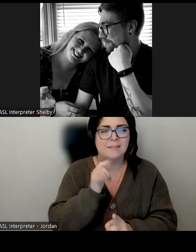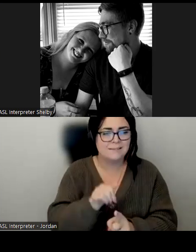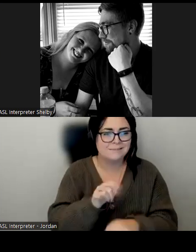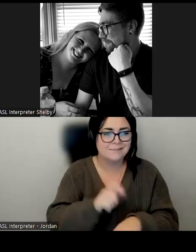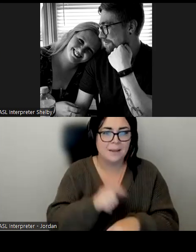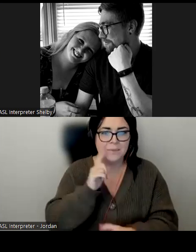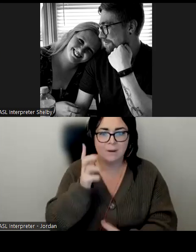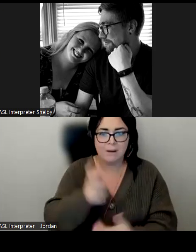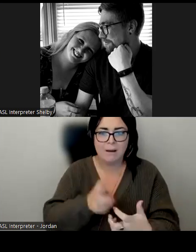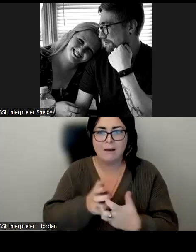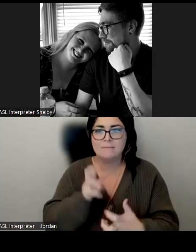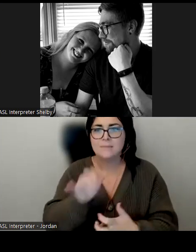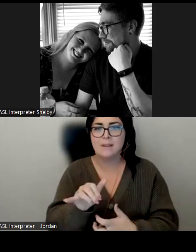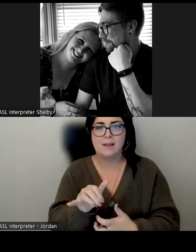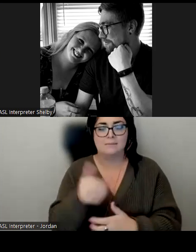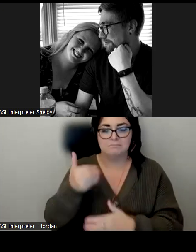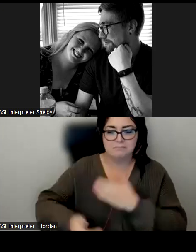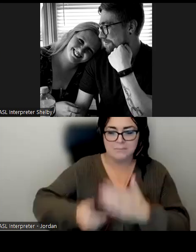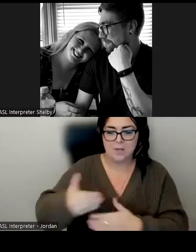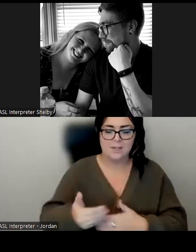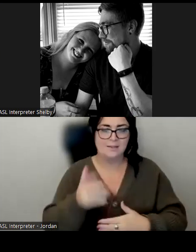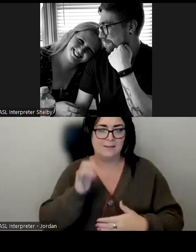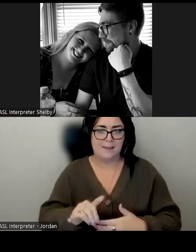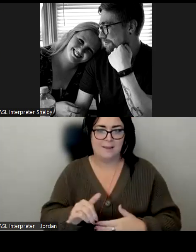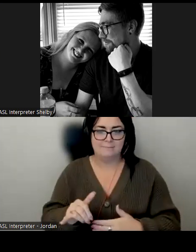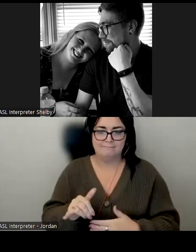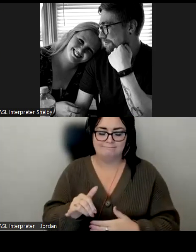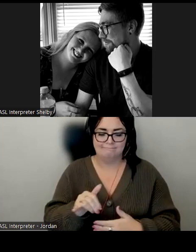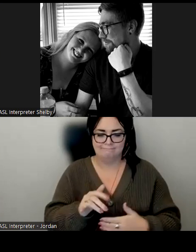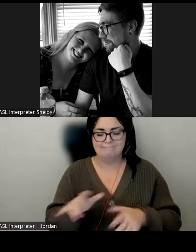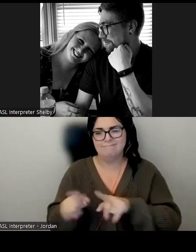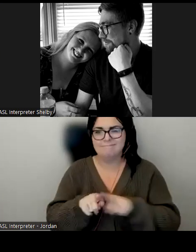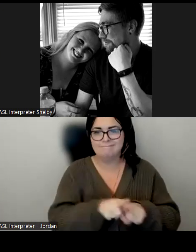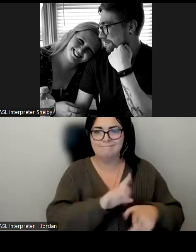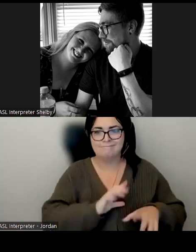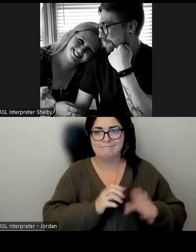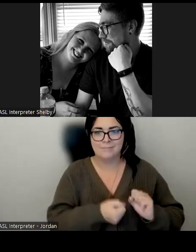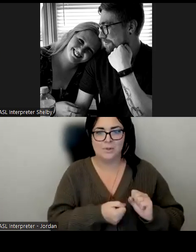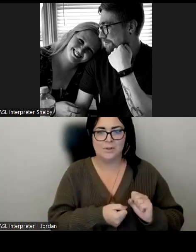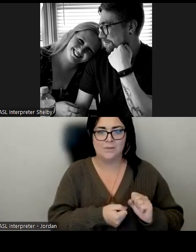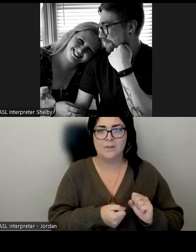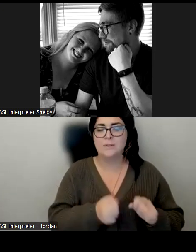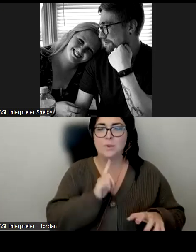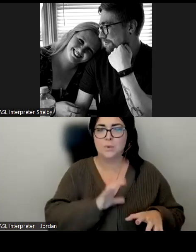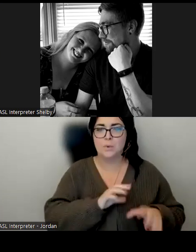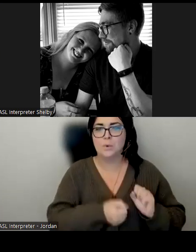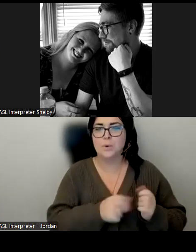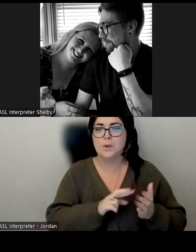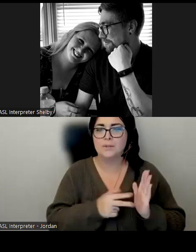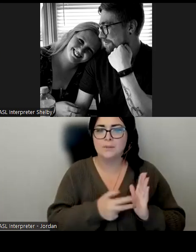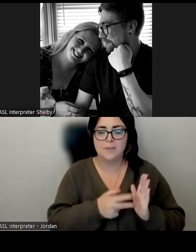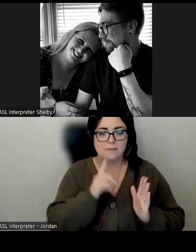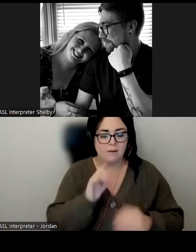adjustment, I suppose, is what we call grieving. Grieving is simply coming to terms with something you've lost that